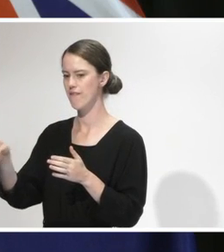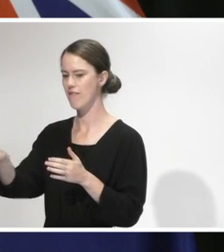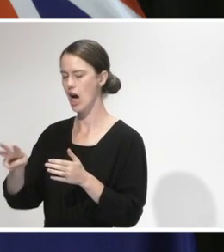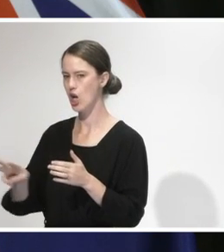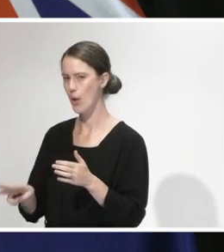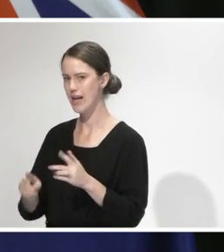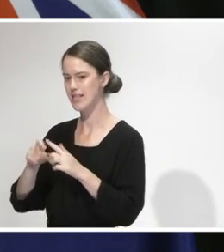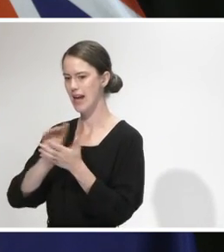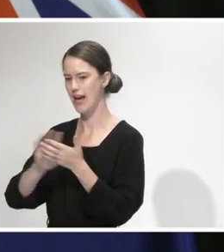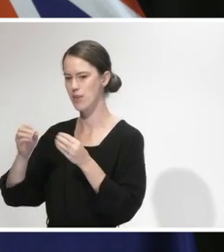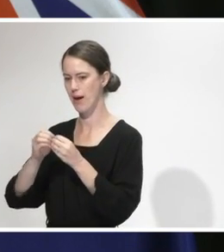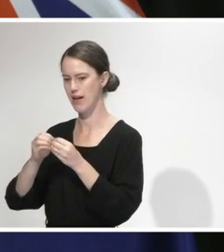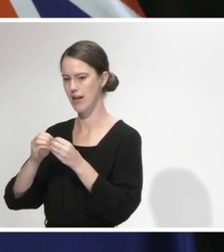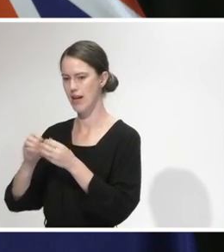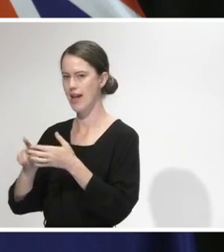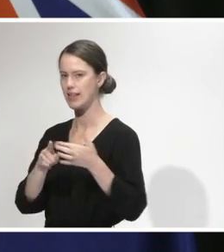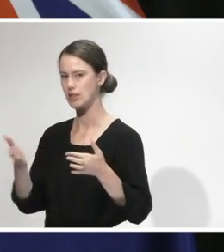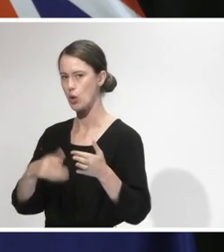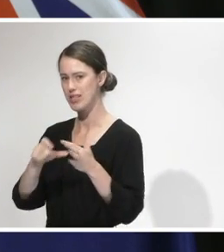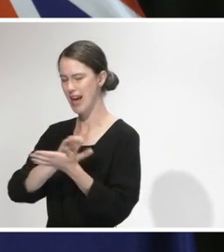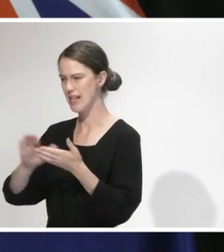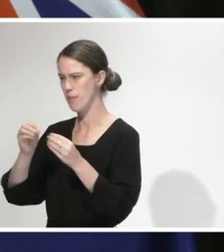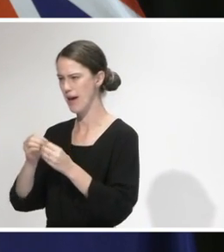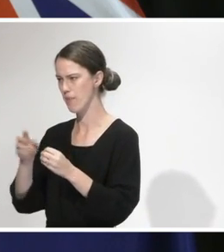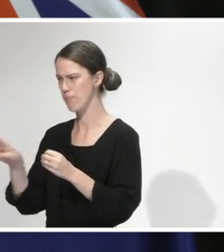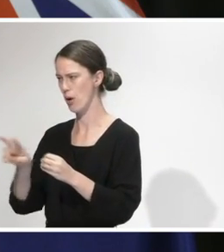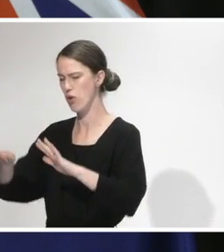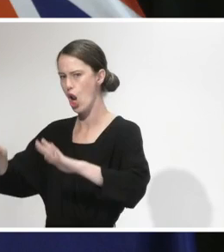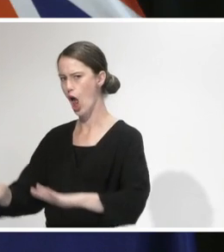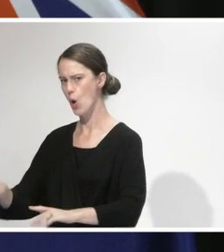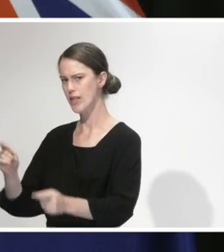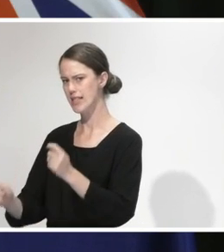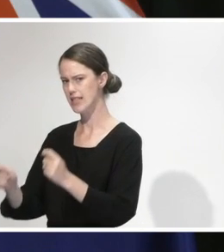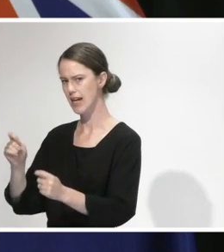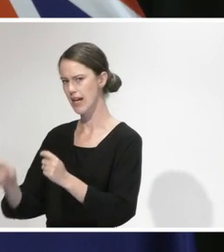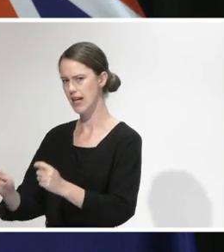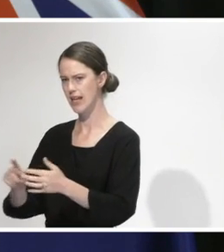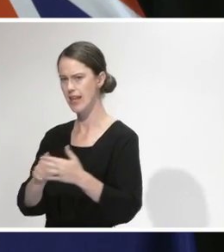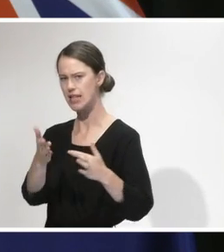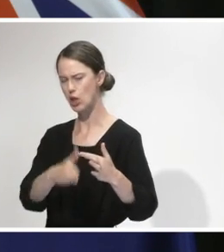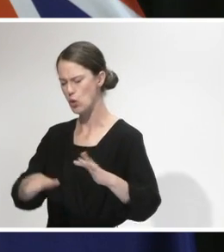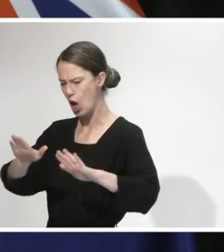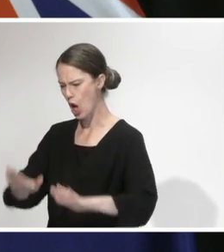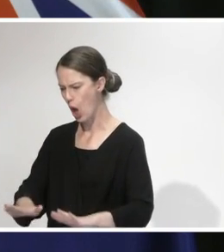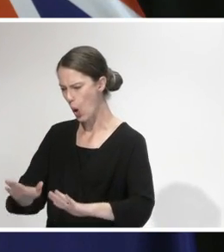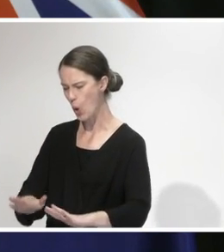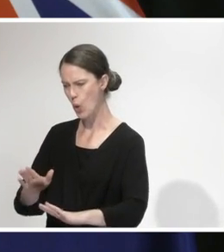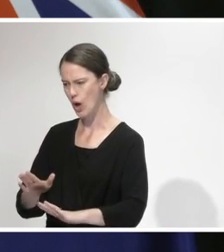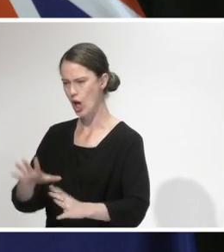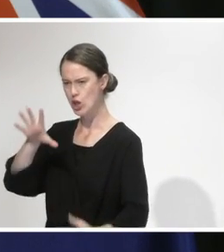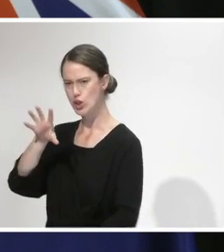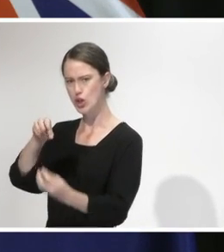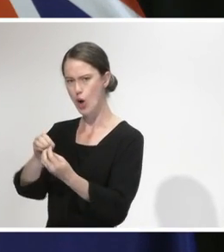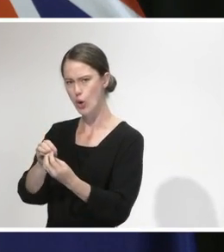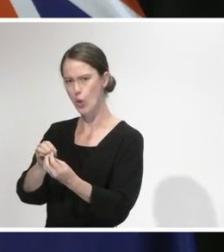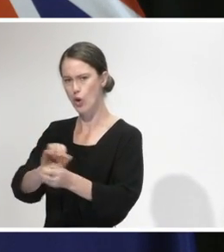Tairawhiti DHB as two DHBs with low testing. You said yesterday that Te Tairawhiti was one of the areas with low total